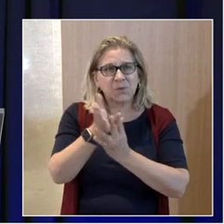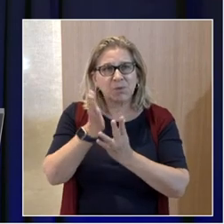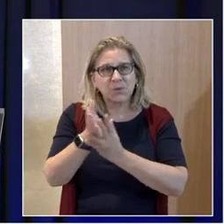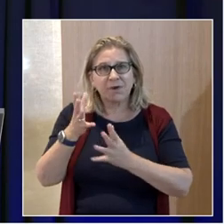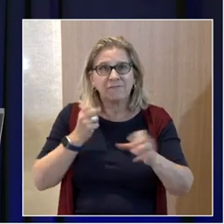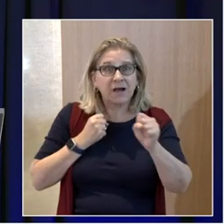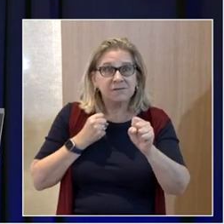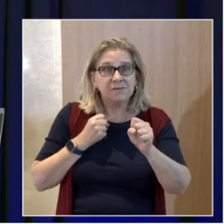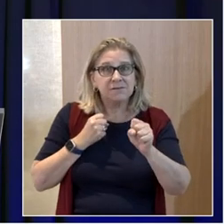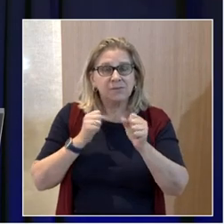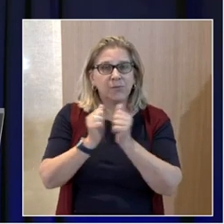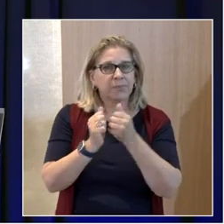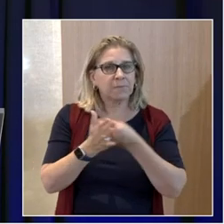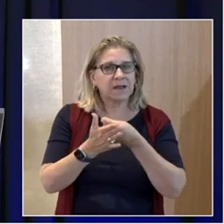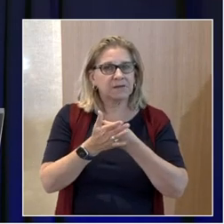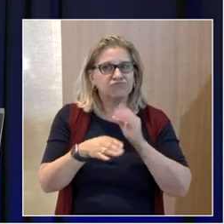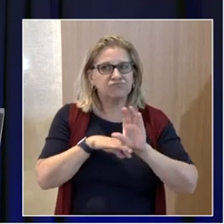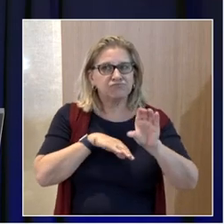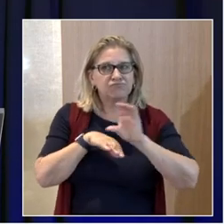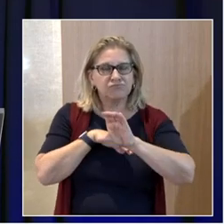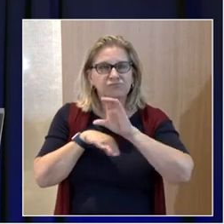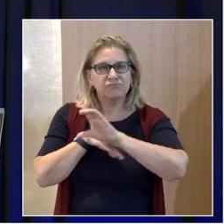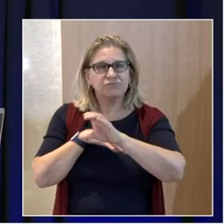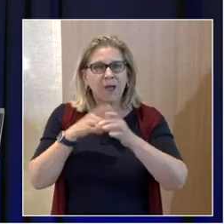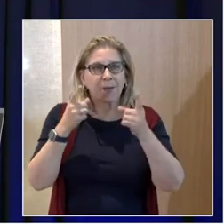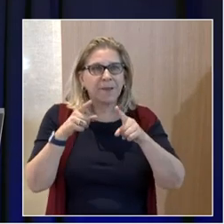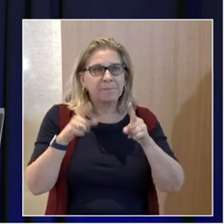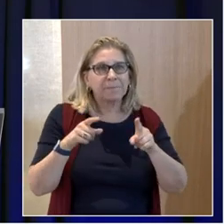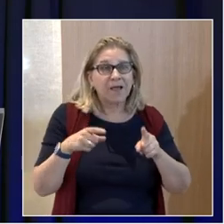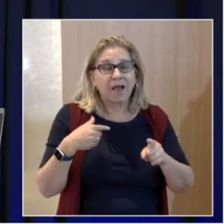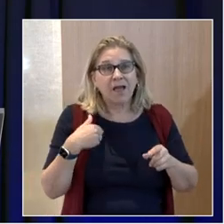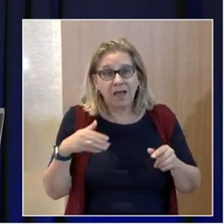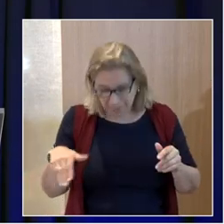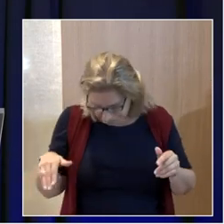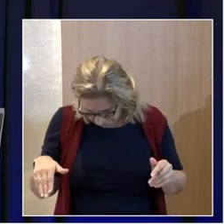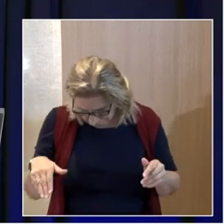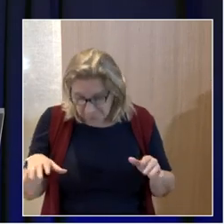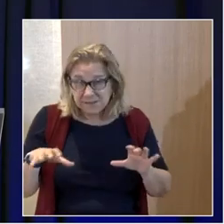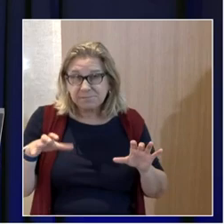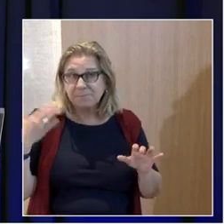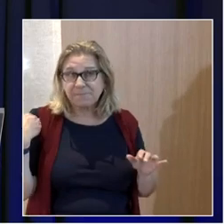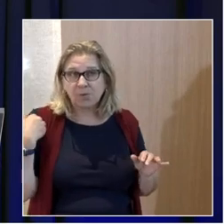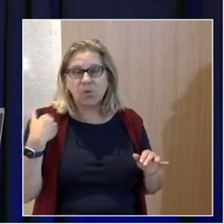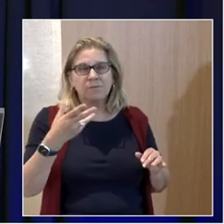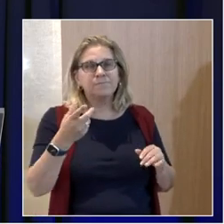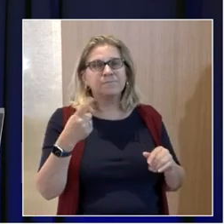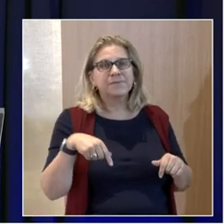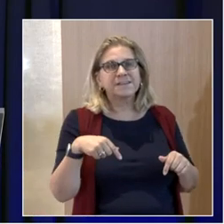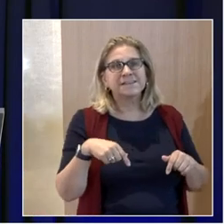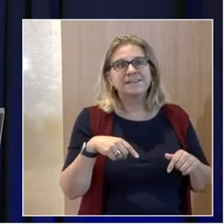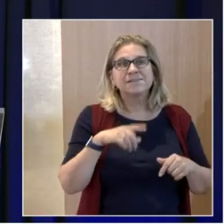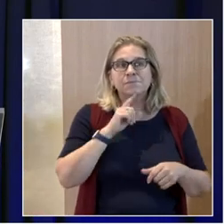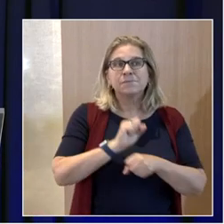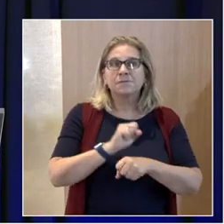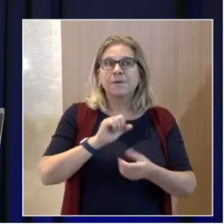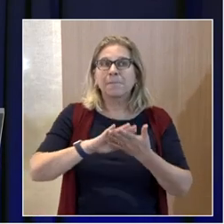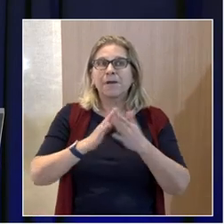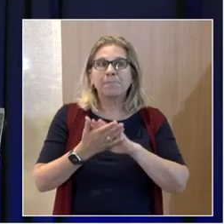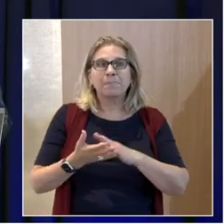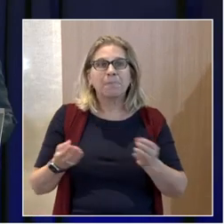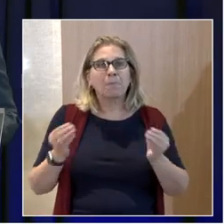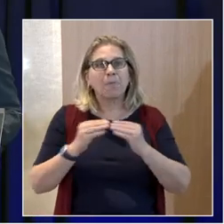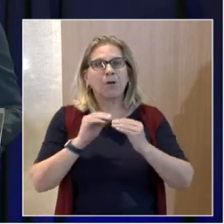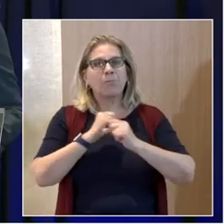are things that we're going to do that we haven't done before, like the city actually being a promoter of events. We're a